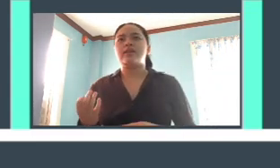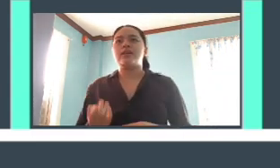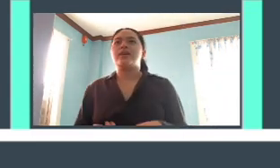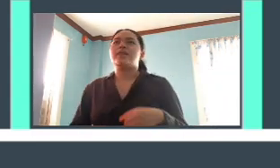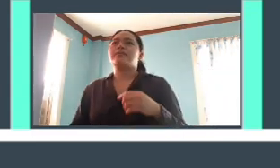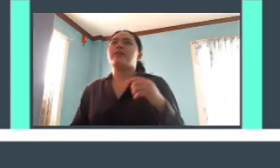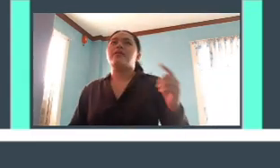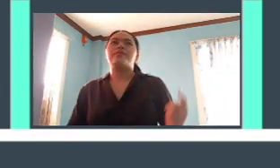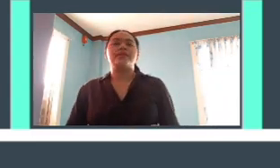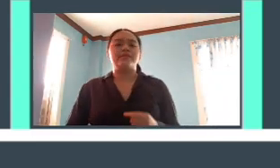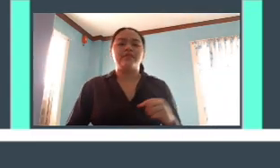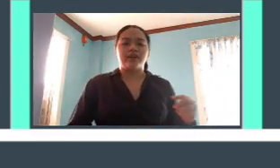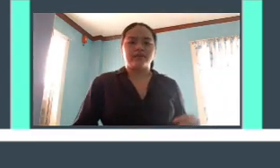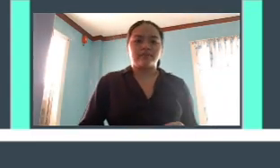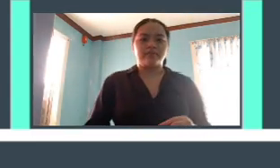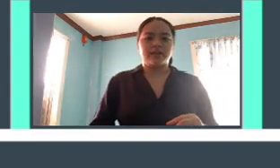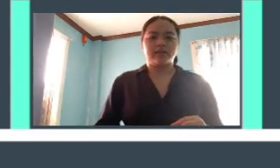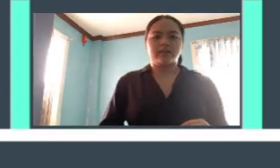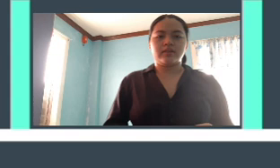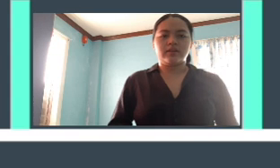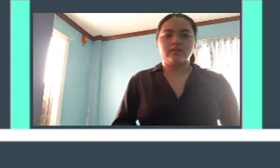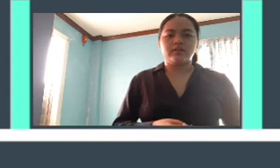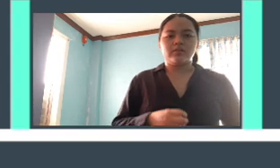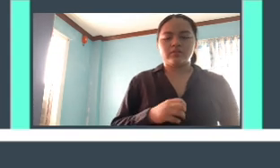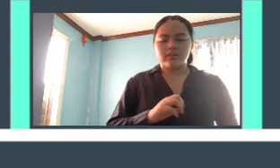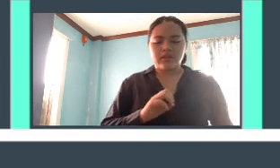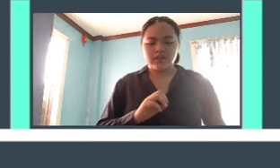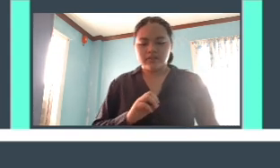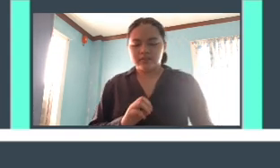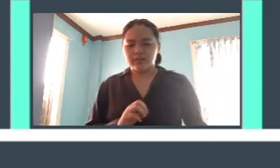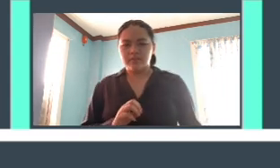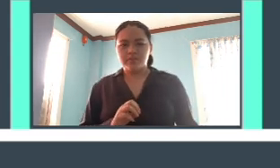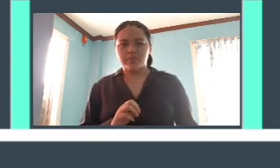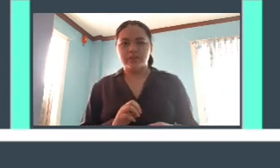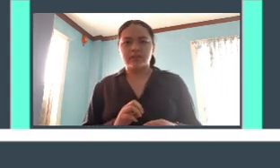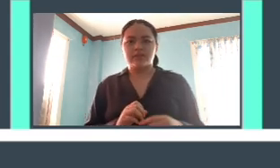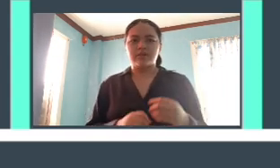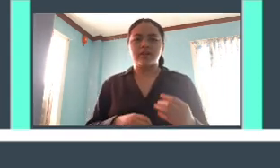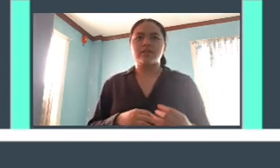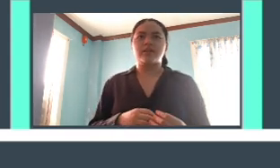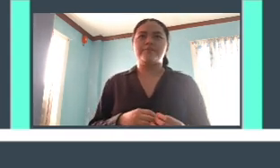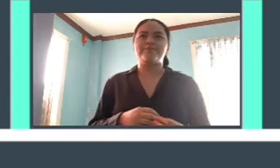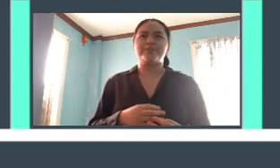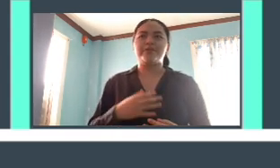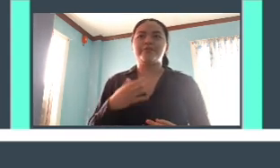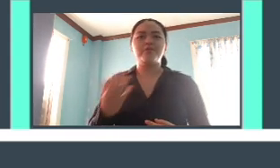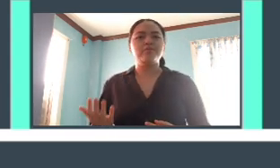in our environment. So like for example, it creates